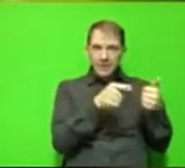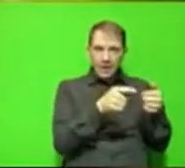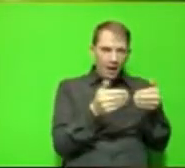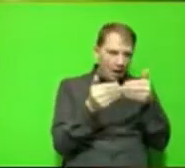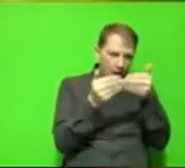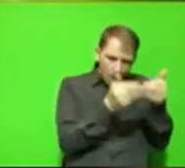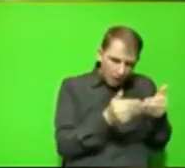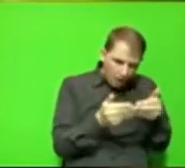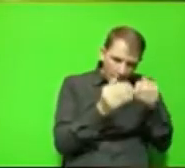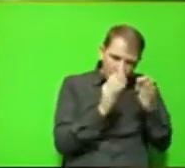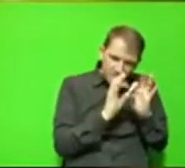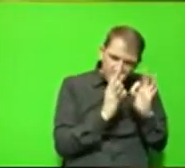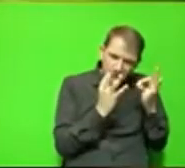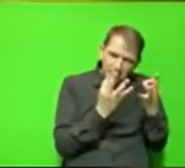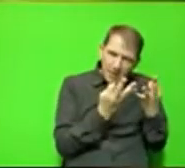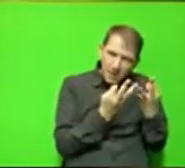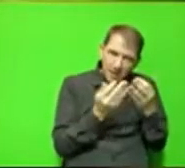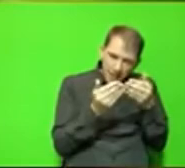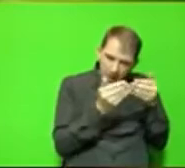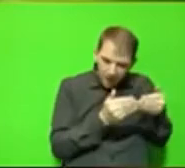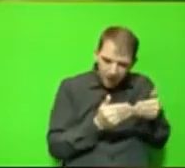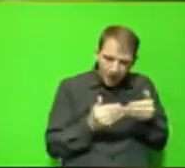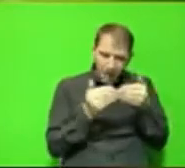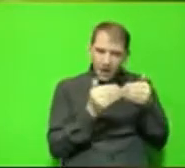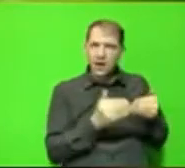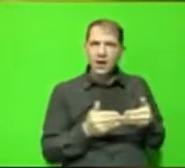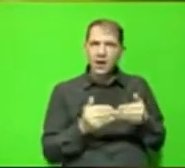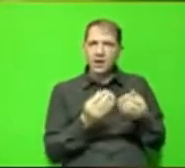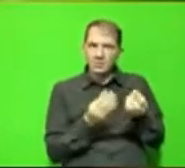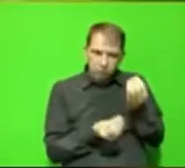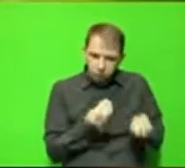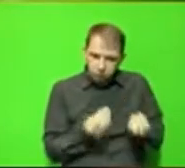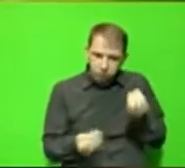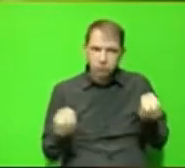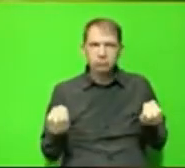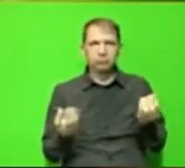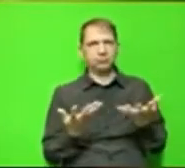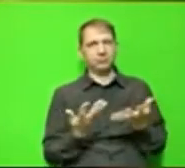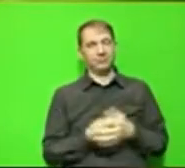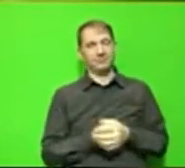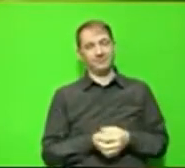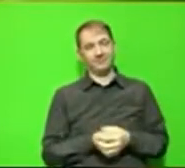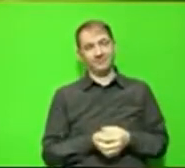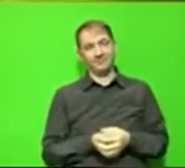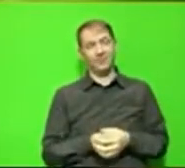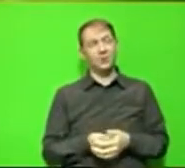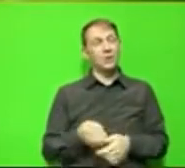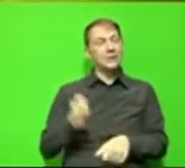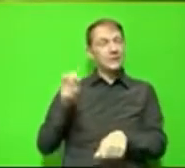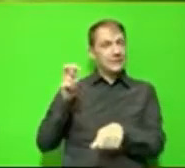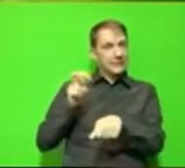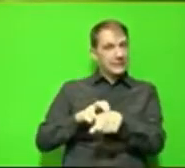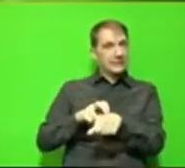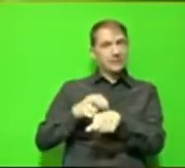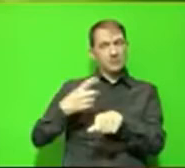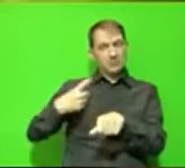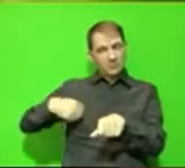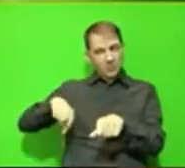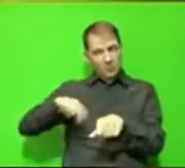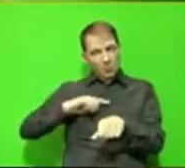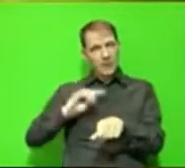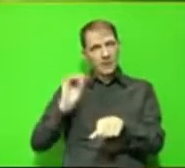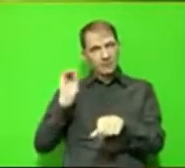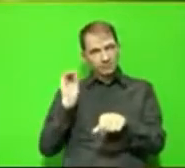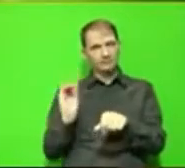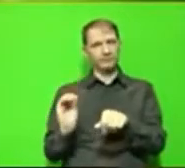and inequality. We must introduce in our parliaments measures to recognize and value unpaid